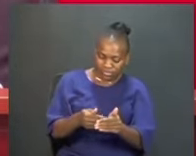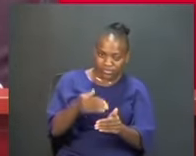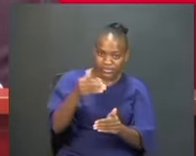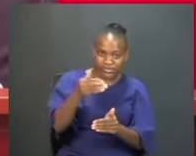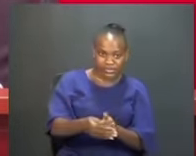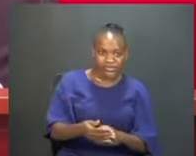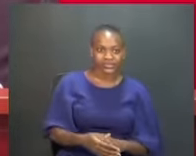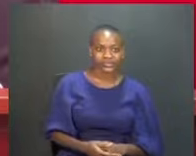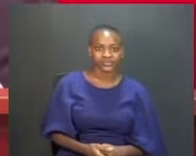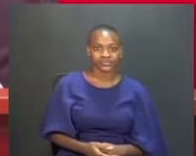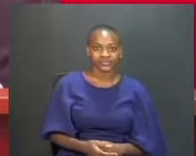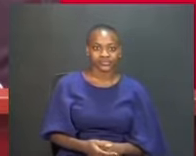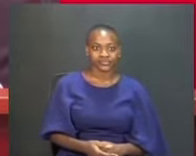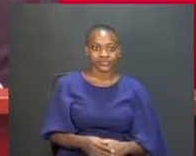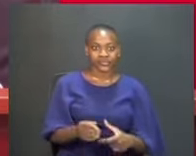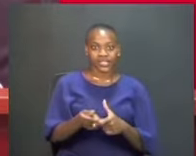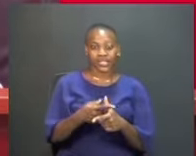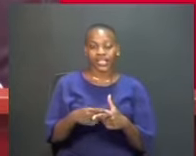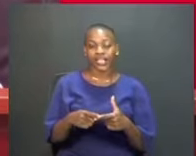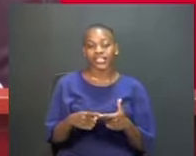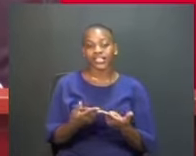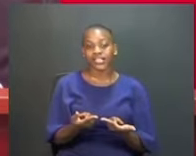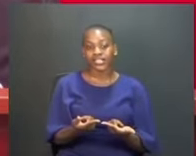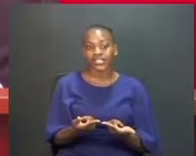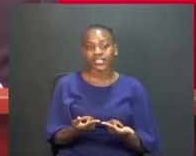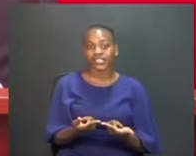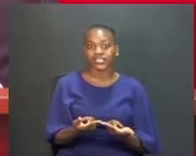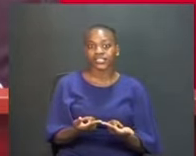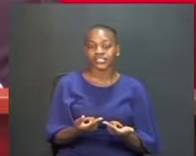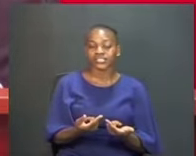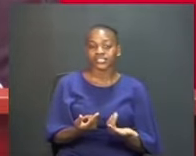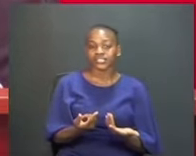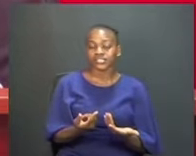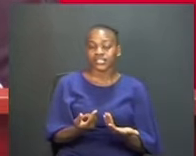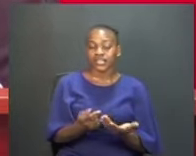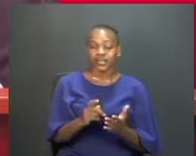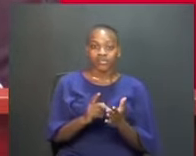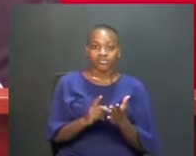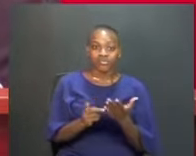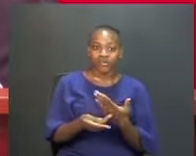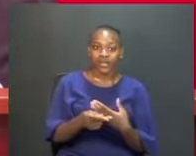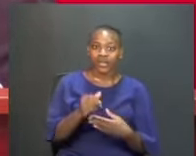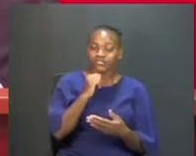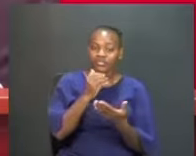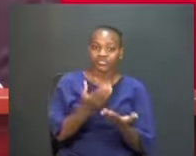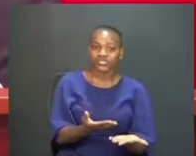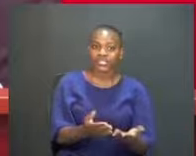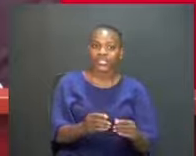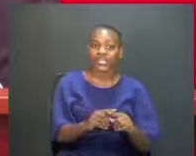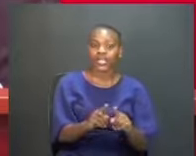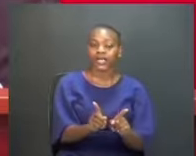We have gone to the next item. It's not yet been laid. And then